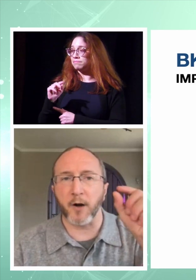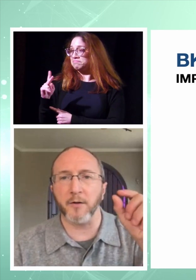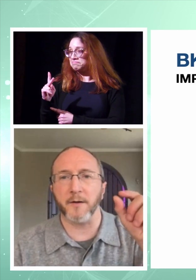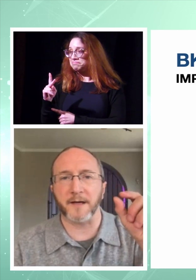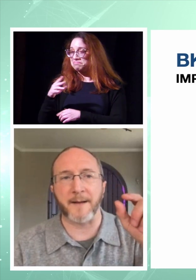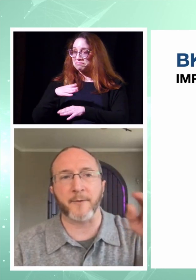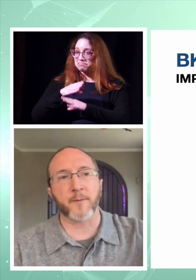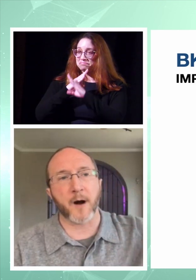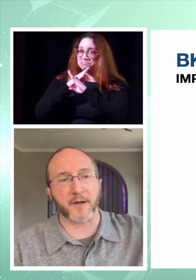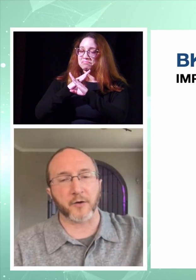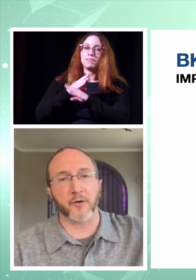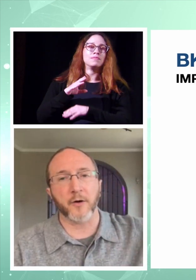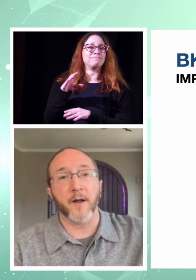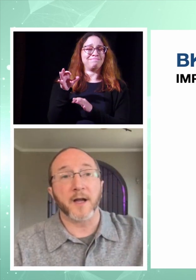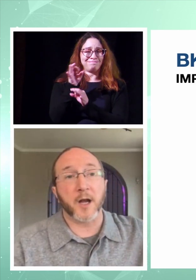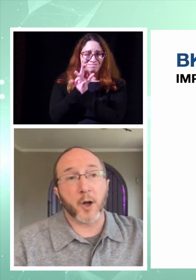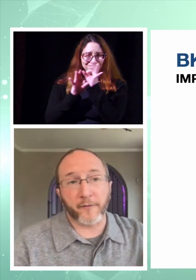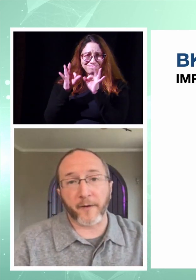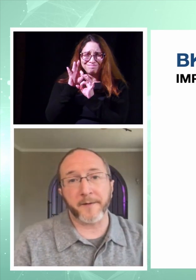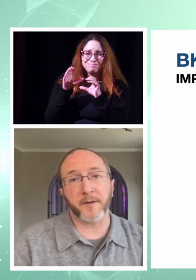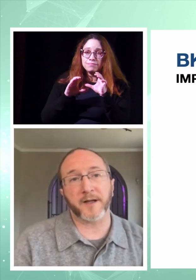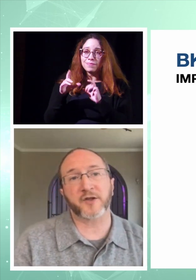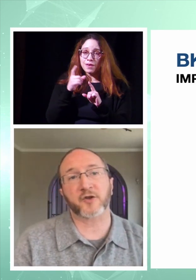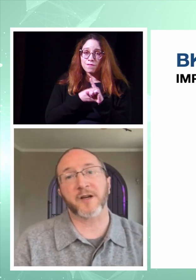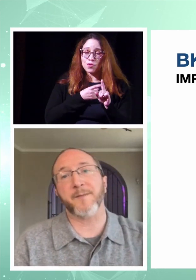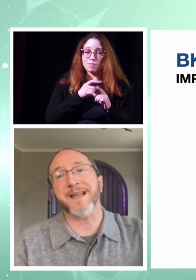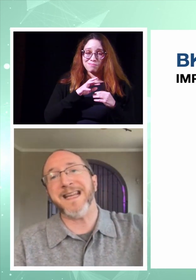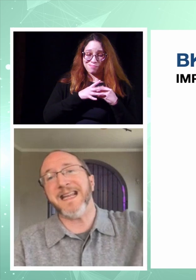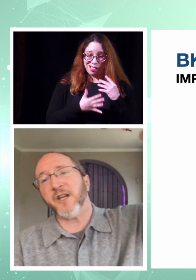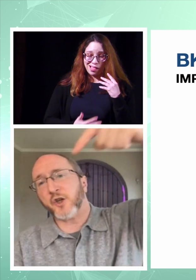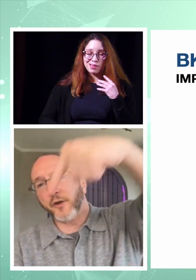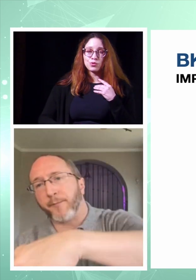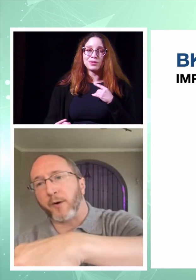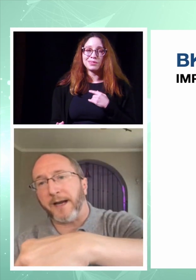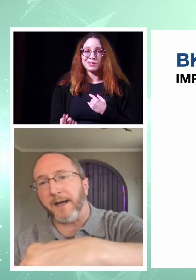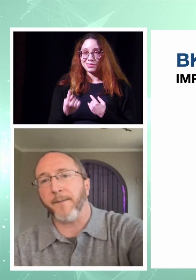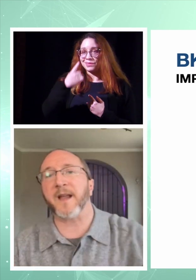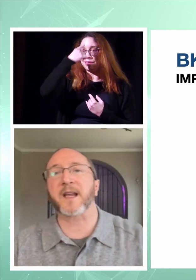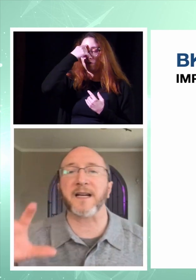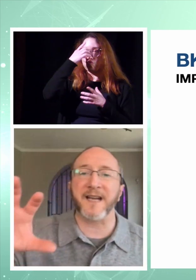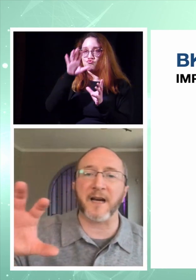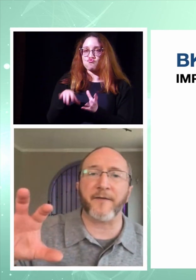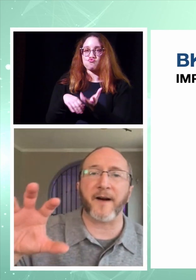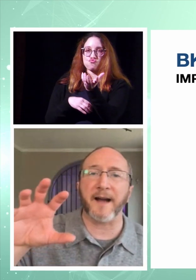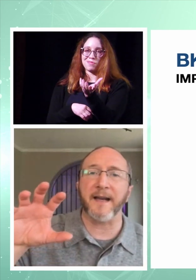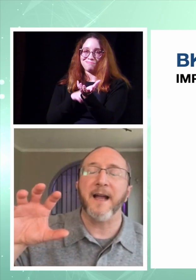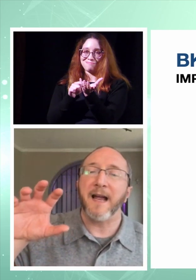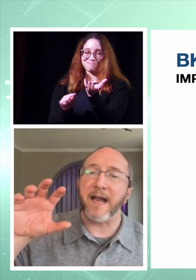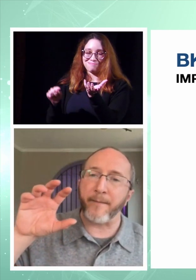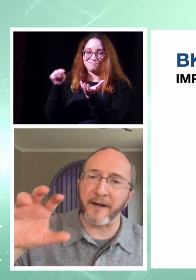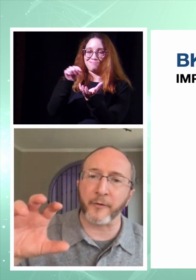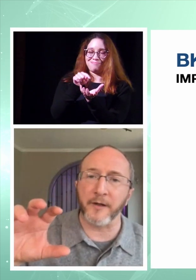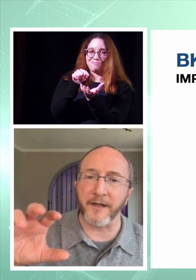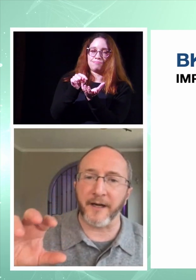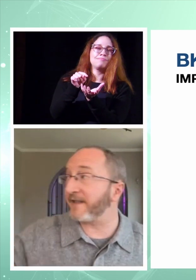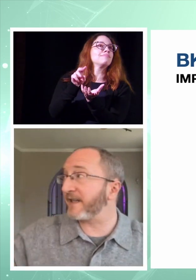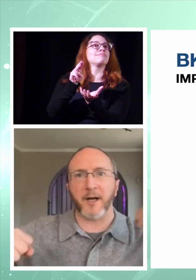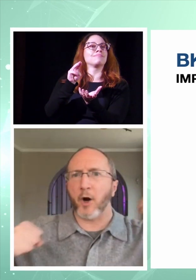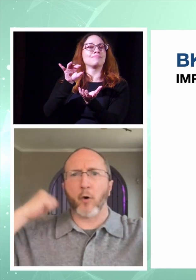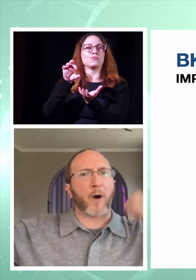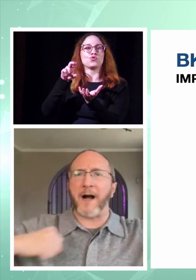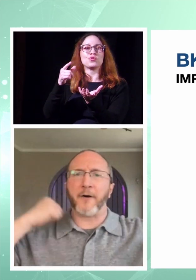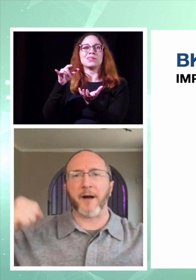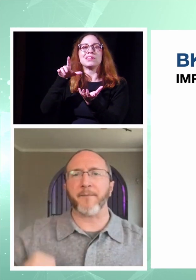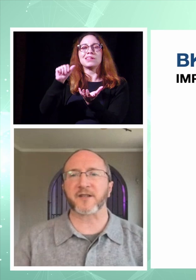the small chemical molecule, can go from the bloodstream into the brain. It can identify a microglia that's